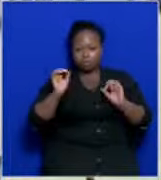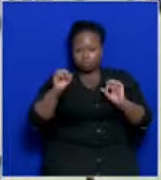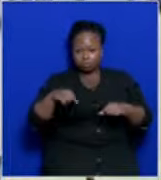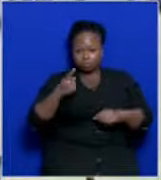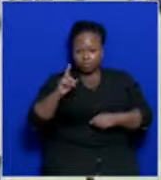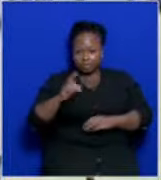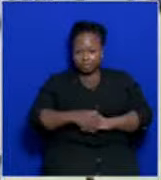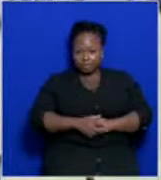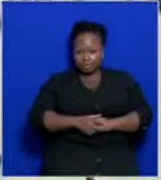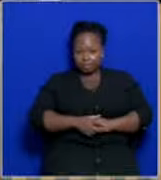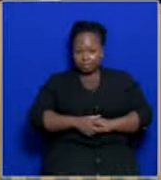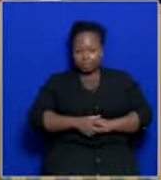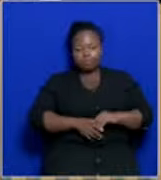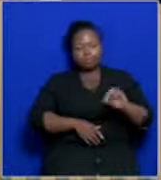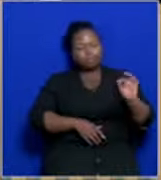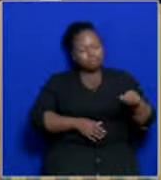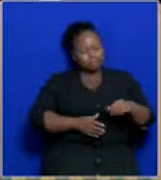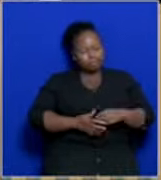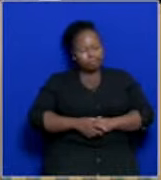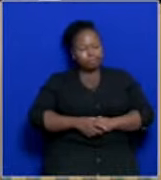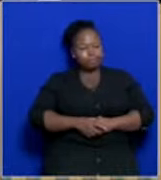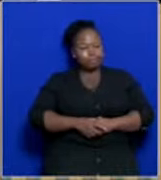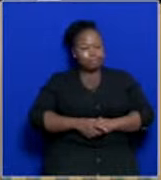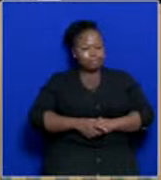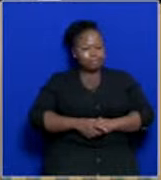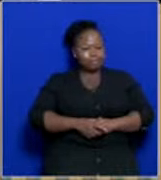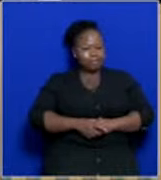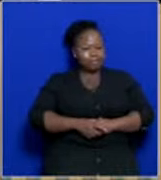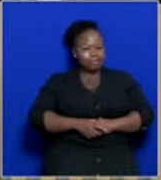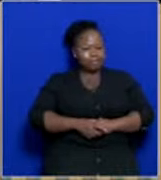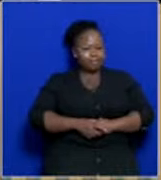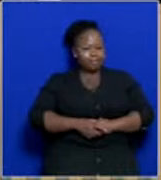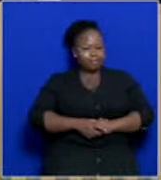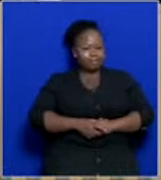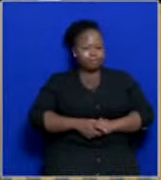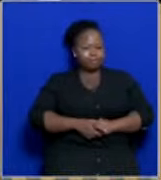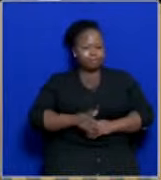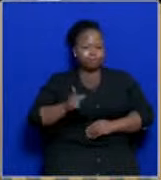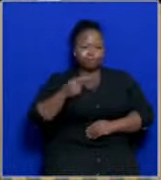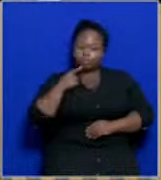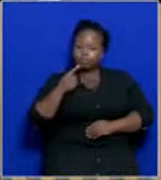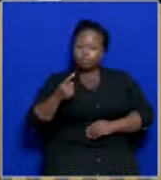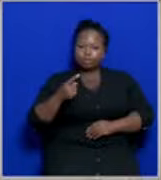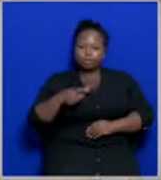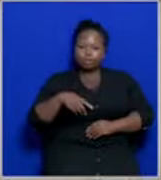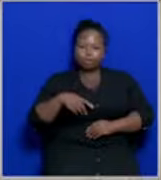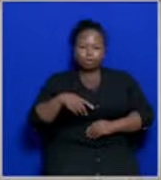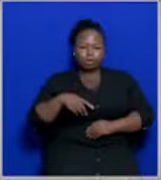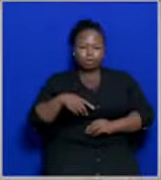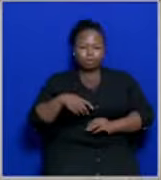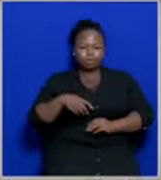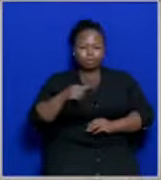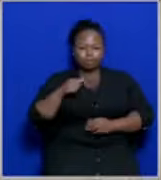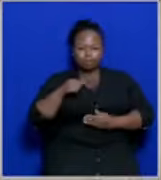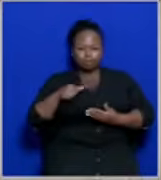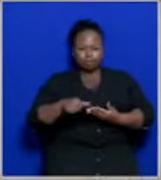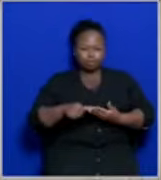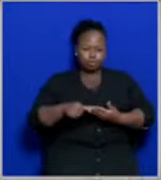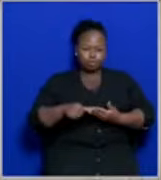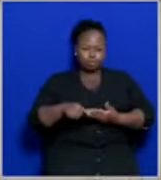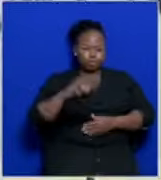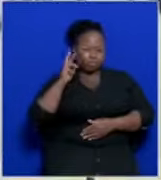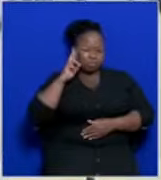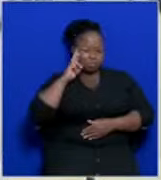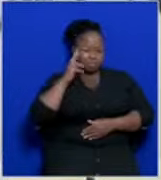Yes. Then you say you will try and address the contents of this letter to the best of your recollection, and you start